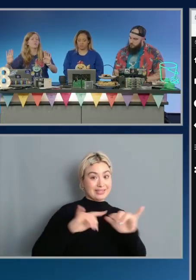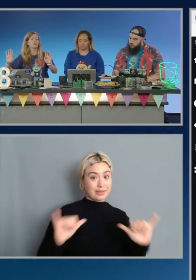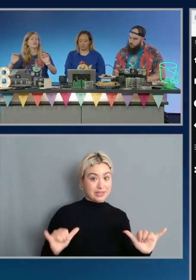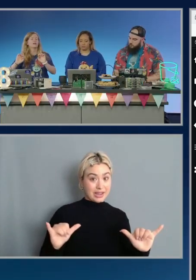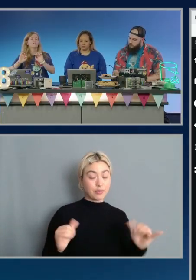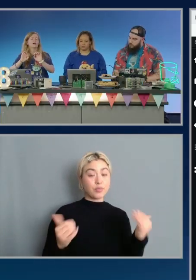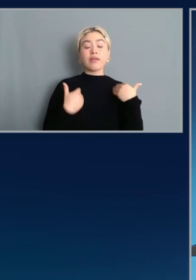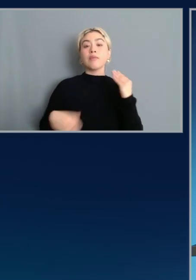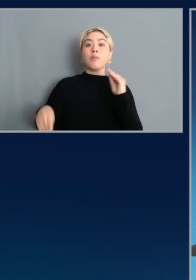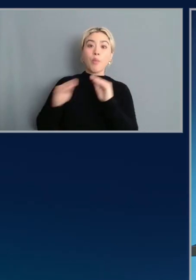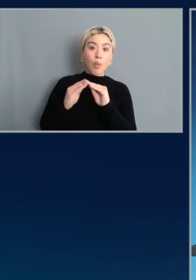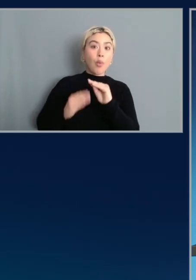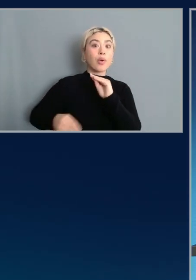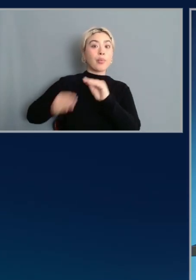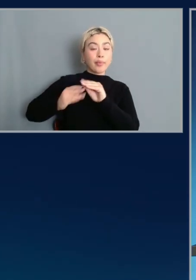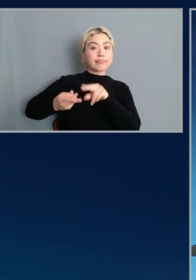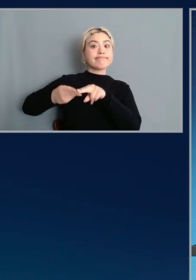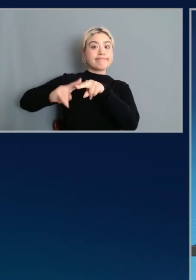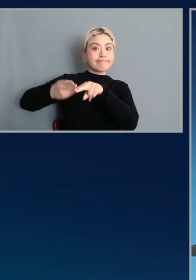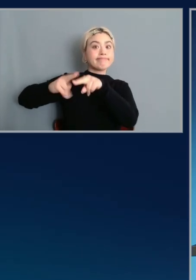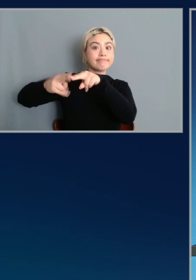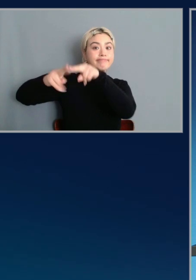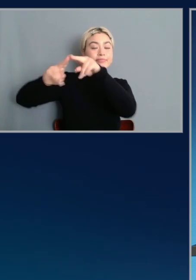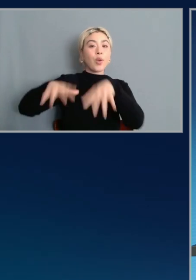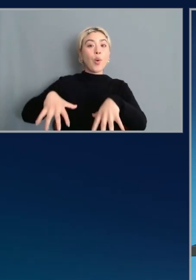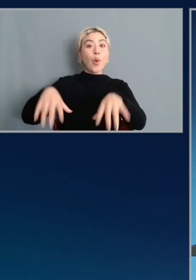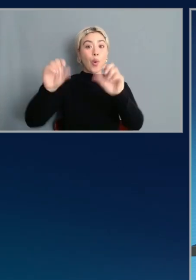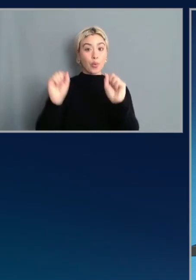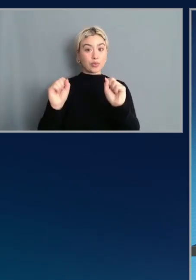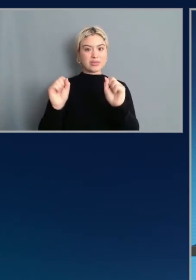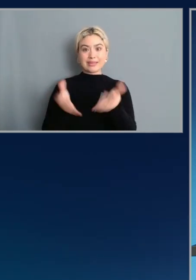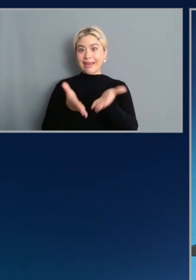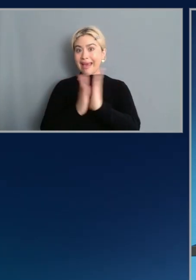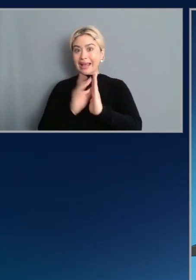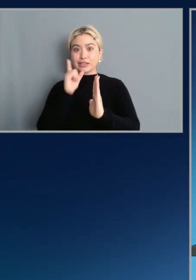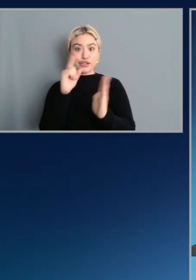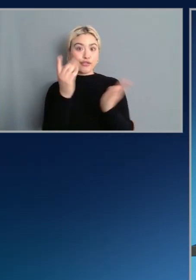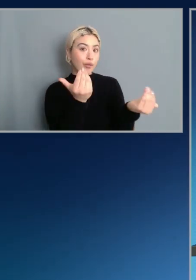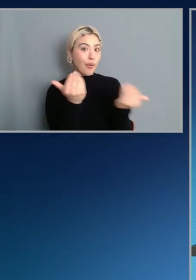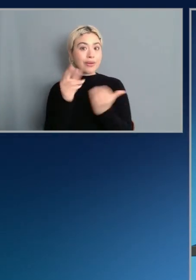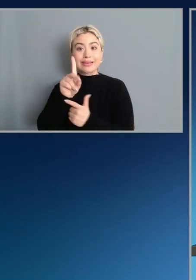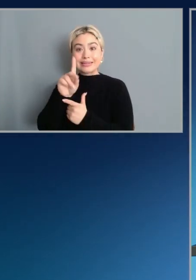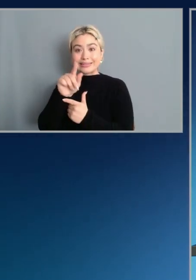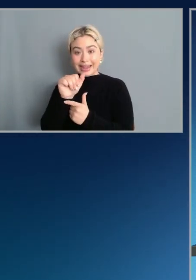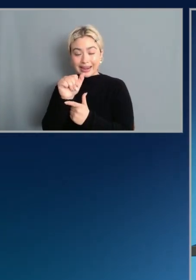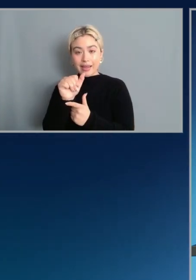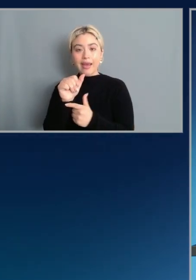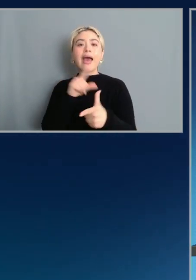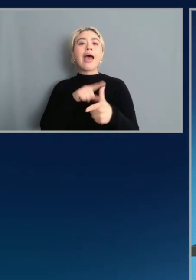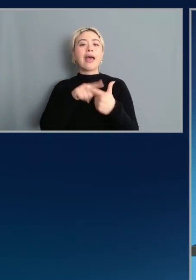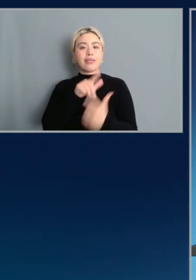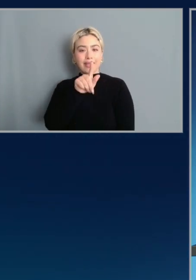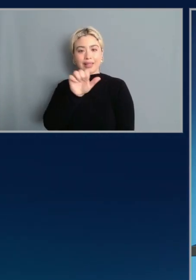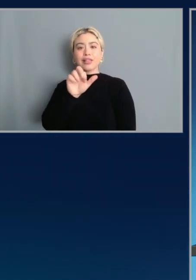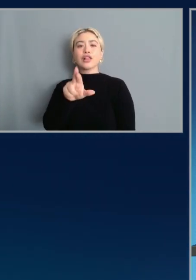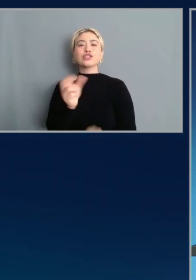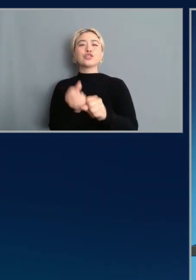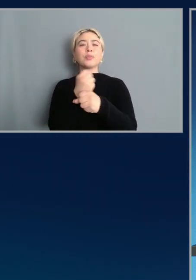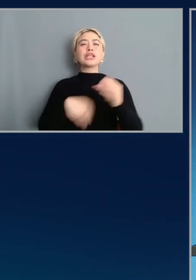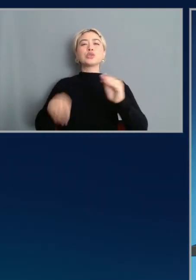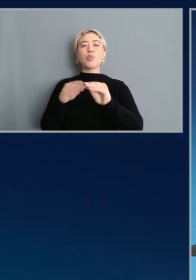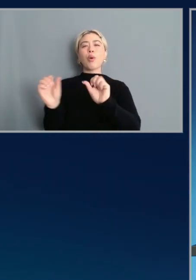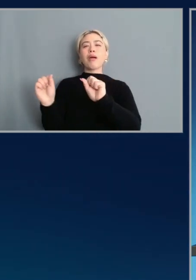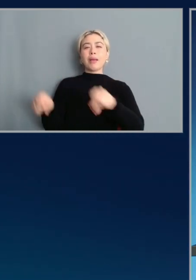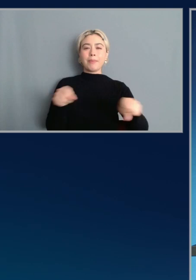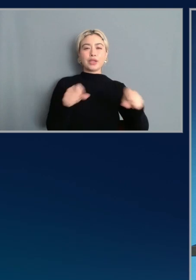and more hosts that are asking for data, Lustre creates more ability to read that. So it's